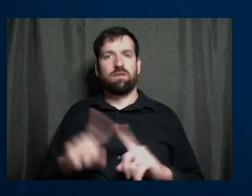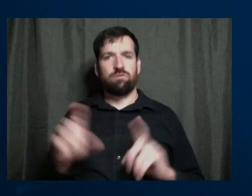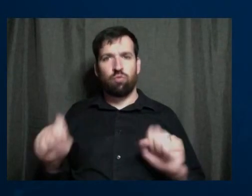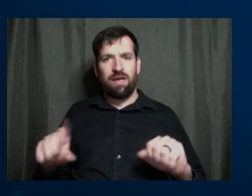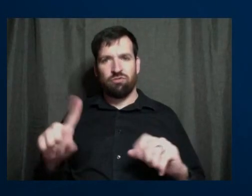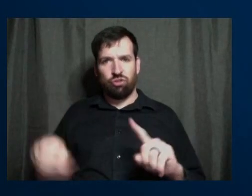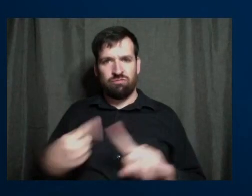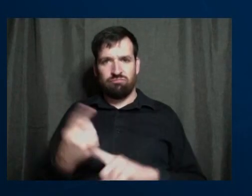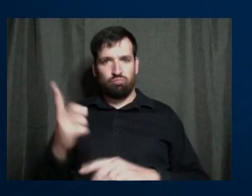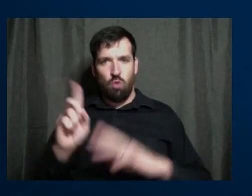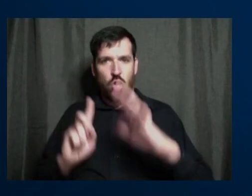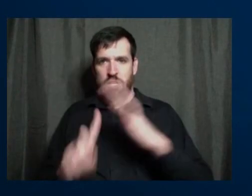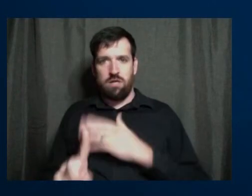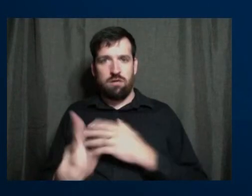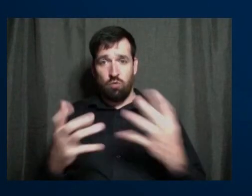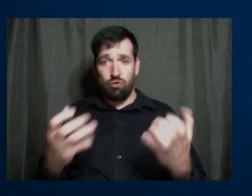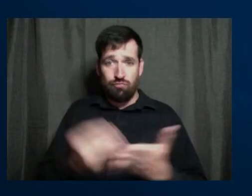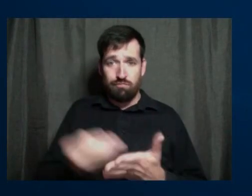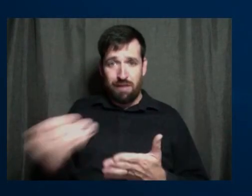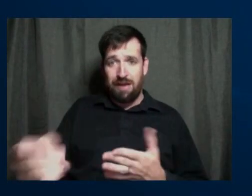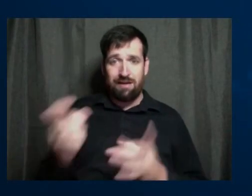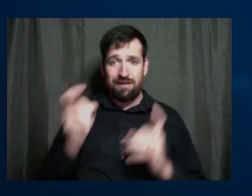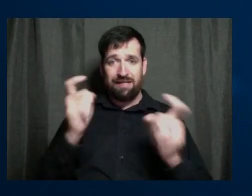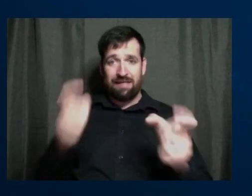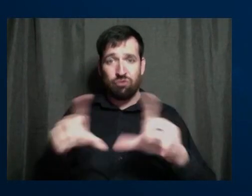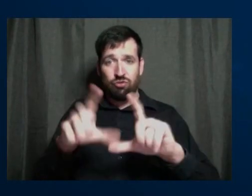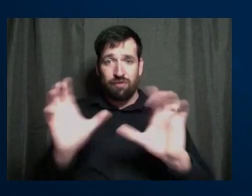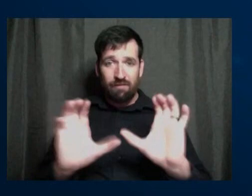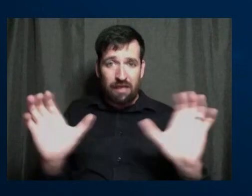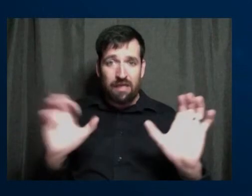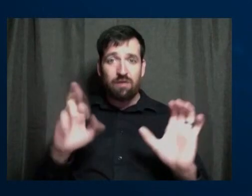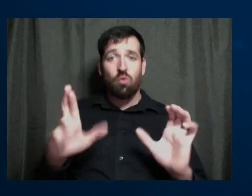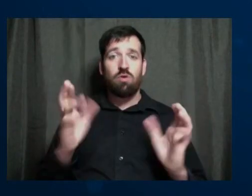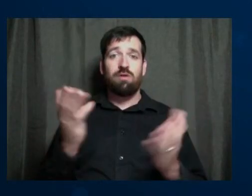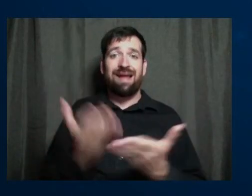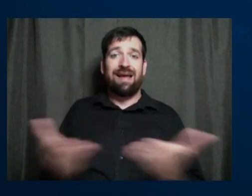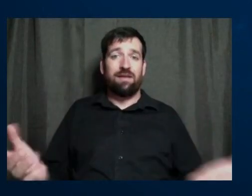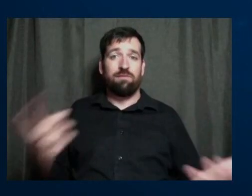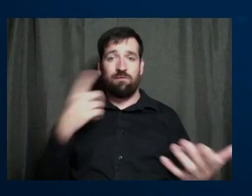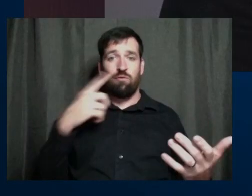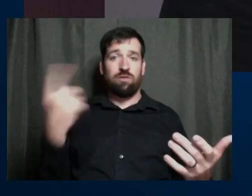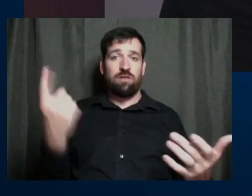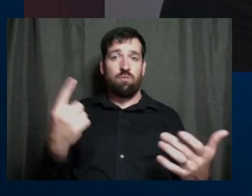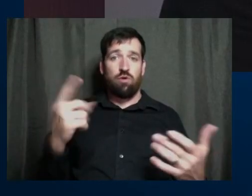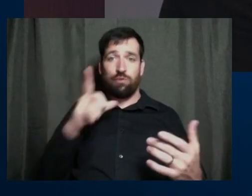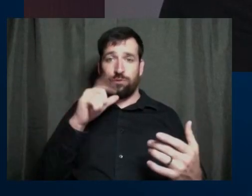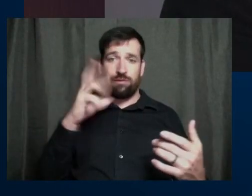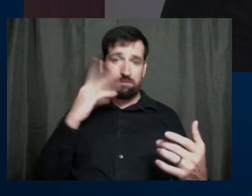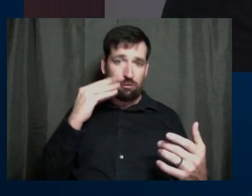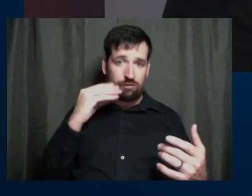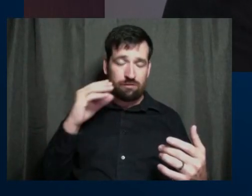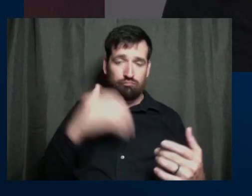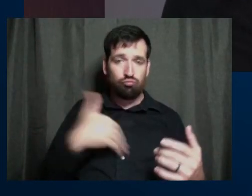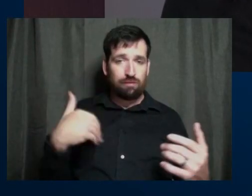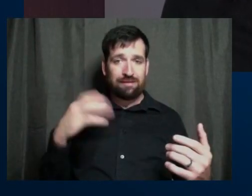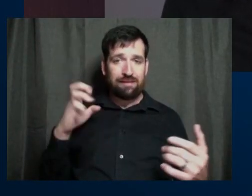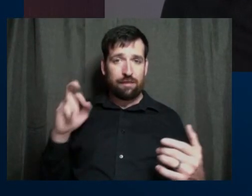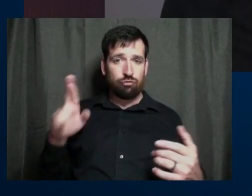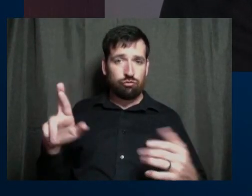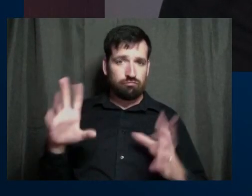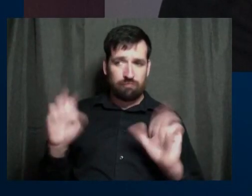if you want to buy a gift certificate or an item for somebody who's going through breast cancer. Tell folks about that.